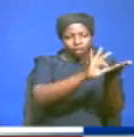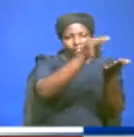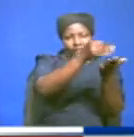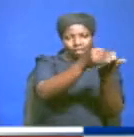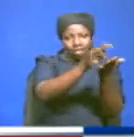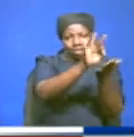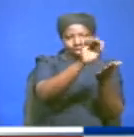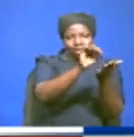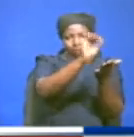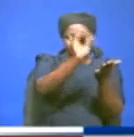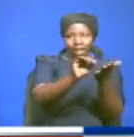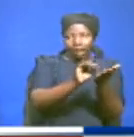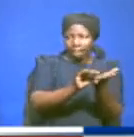is